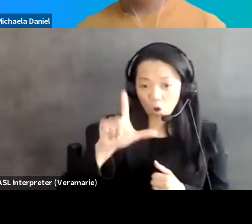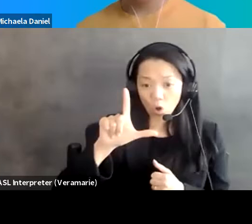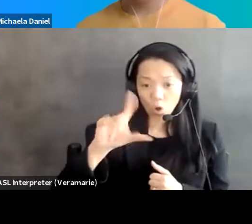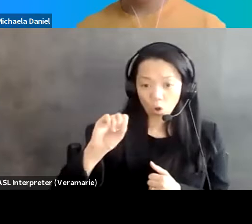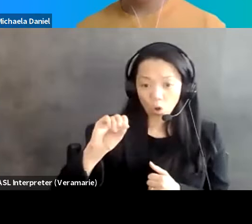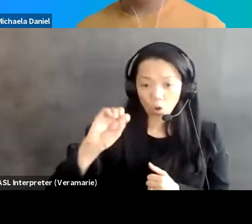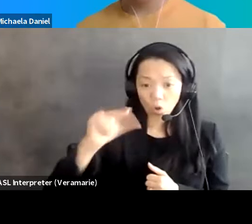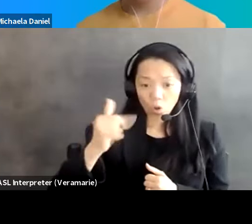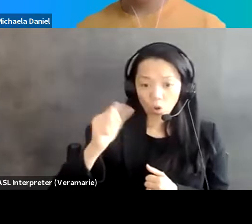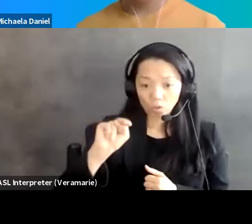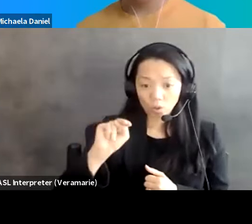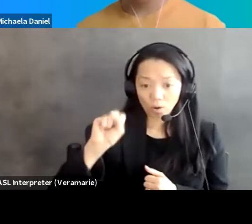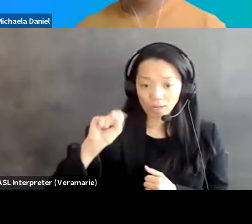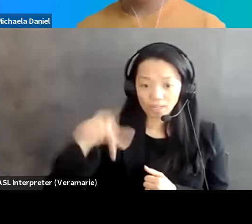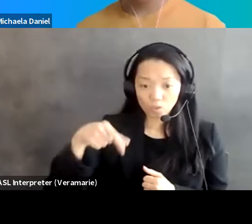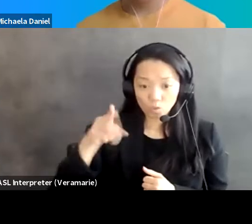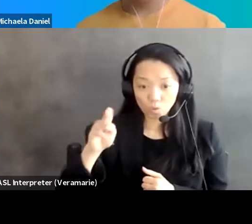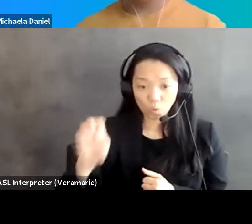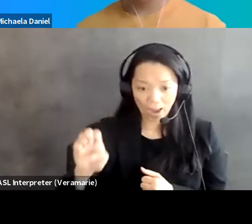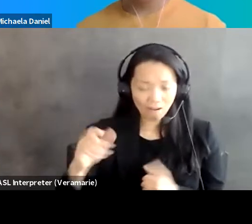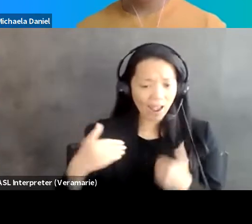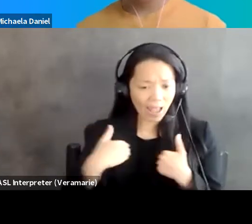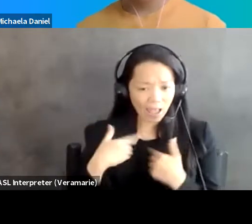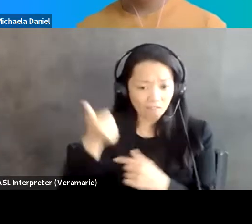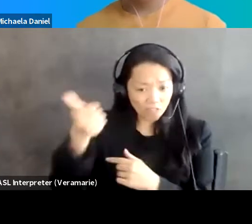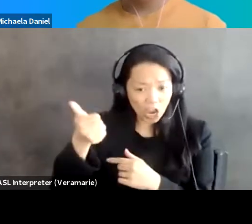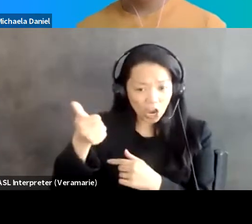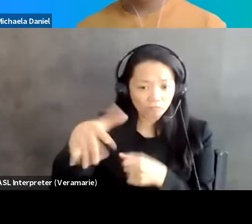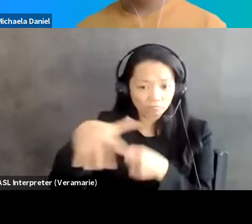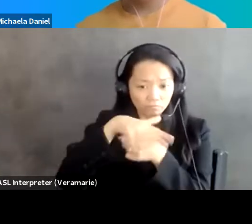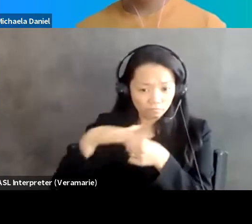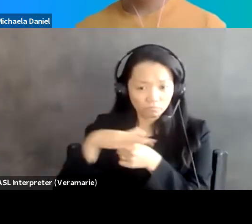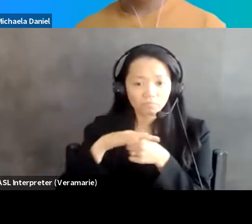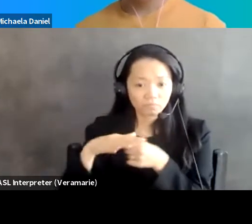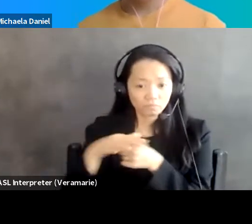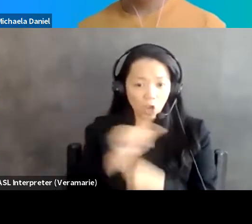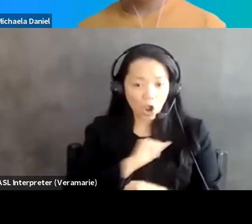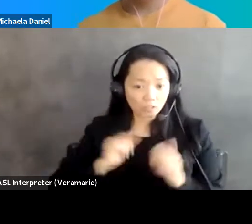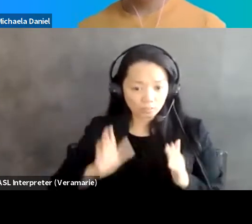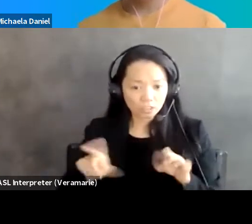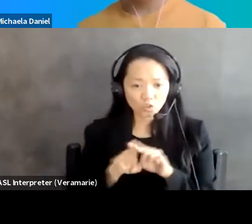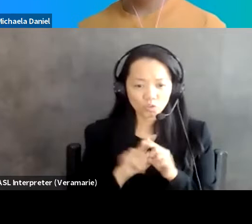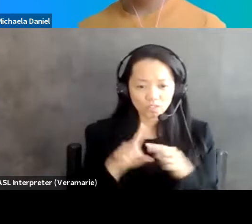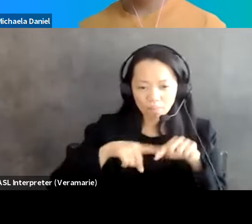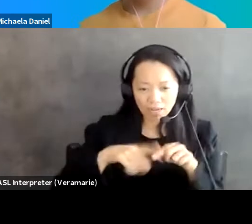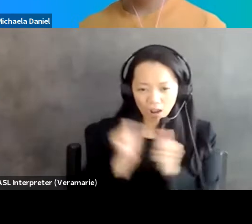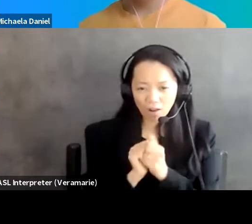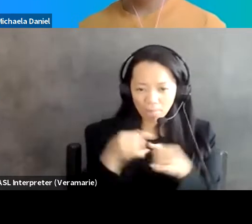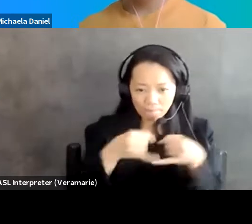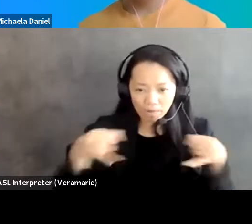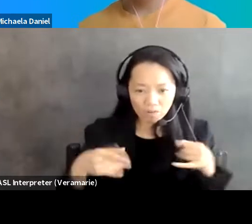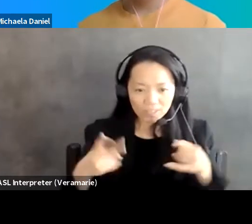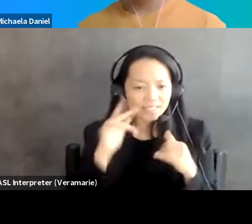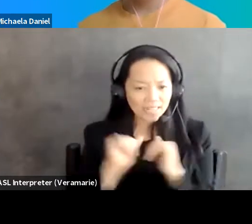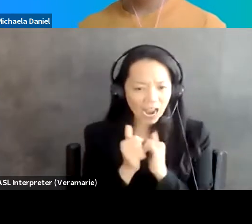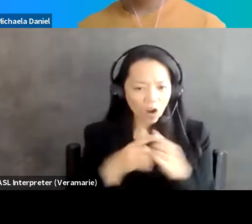maybe 5, depending on where you see the boundaries. And so, there are a number of aldermen have seen how this